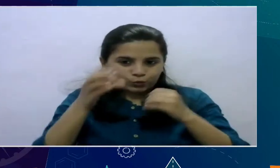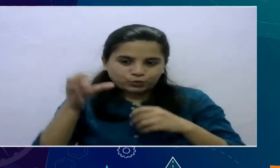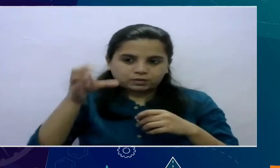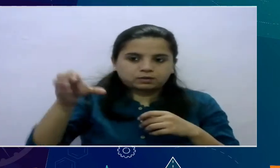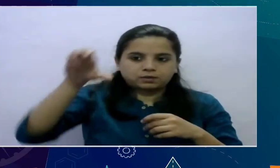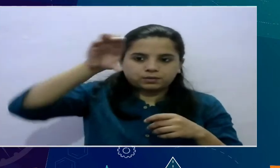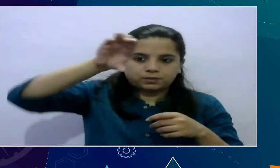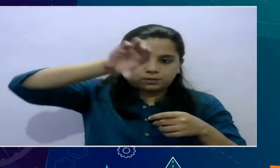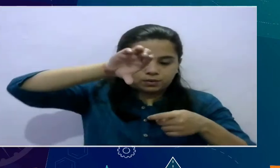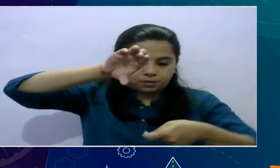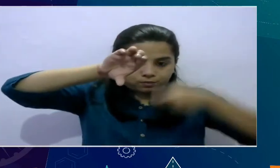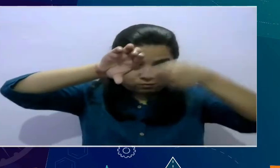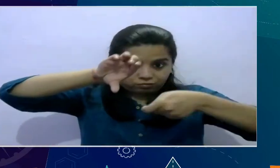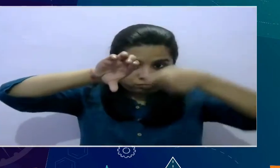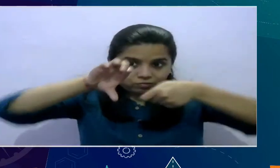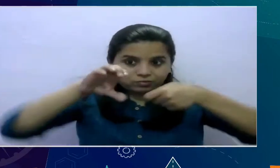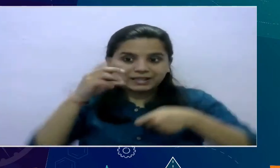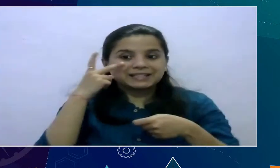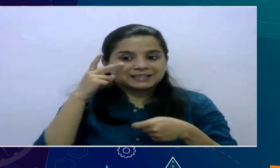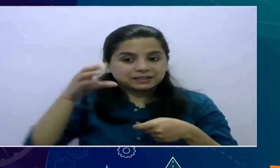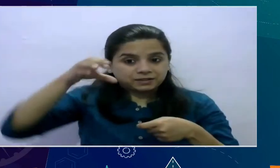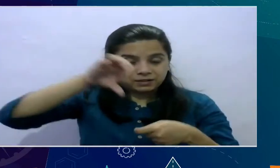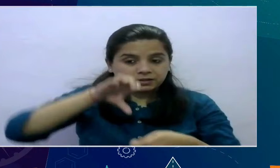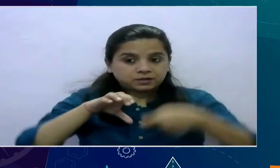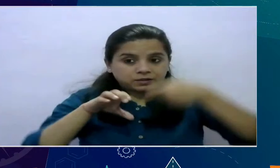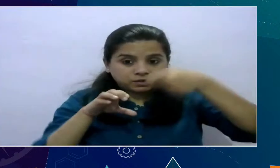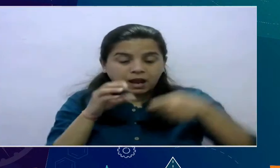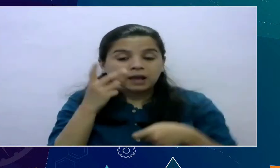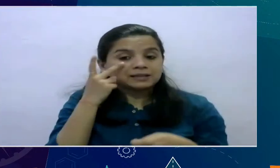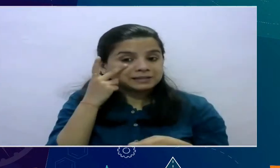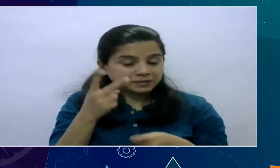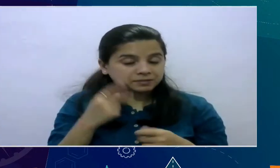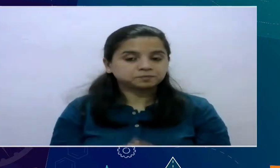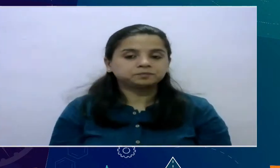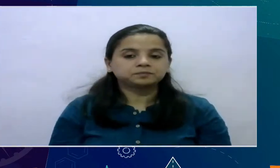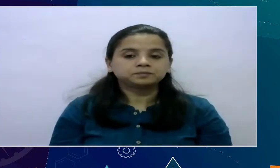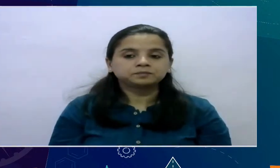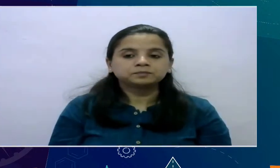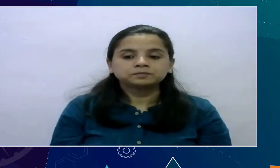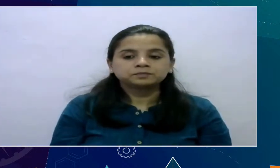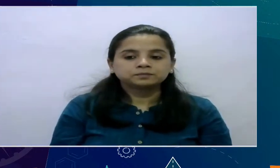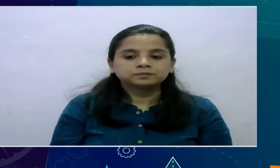filtering it. I've just filtered it.